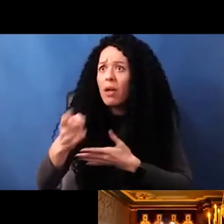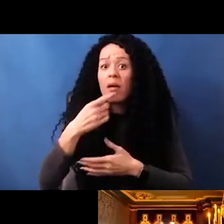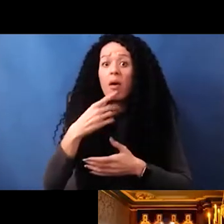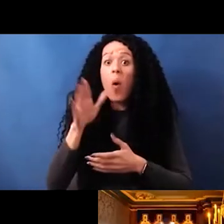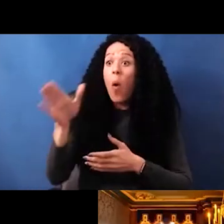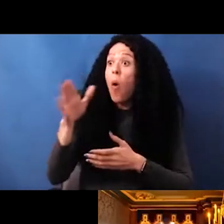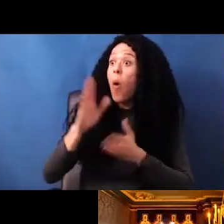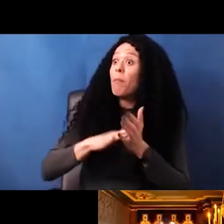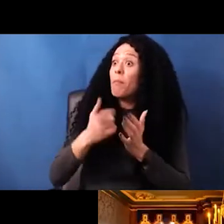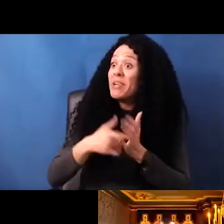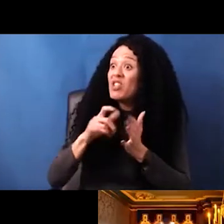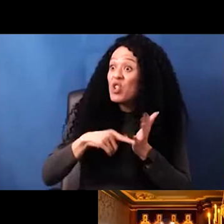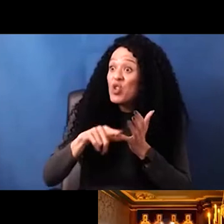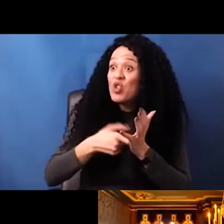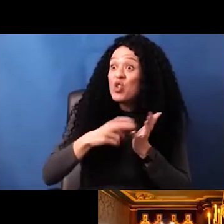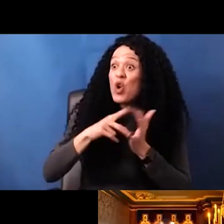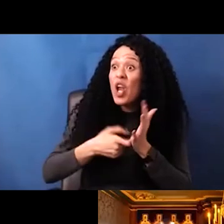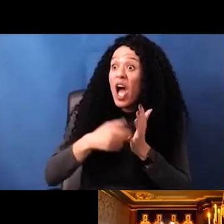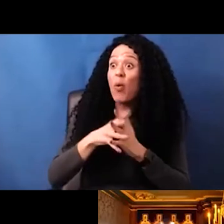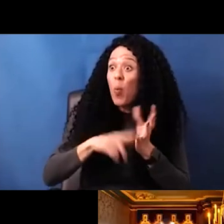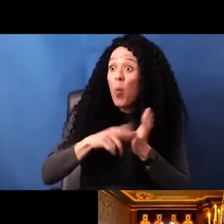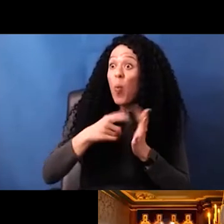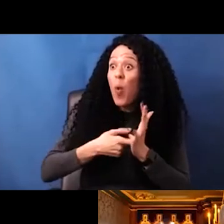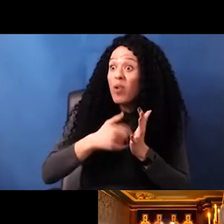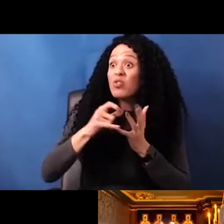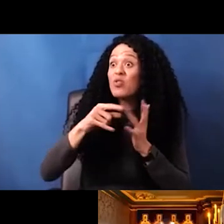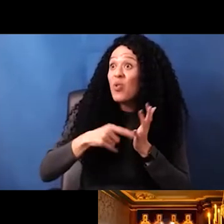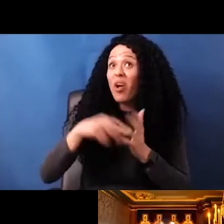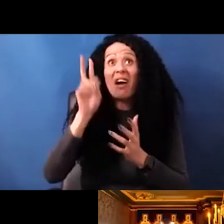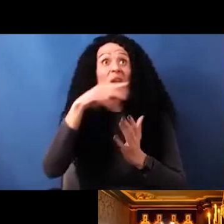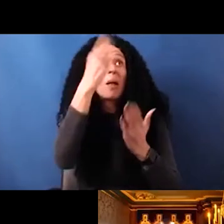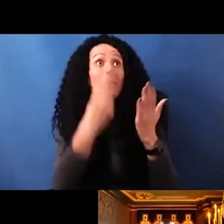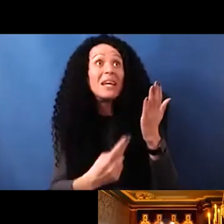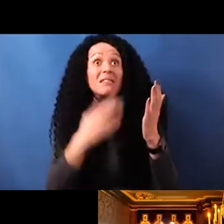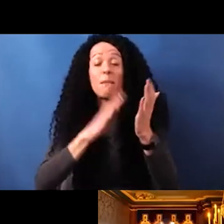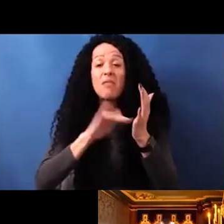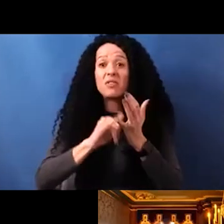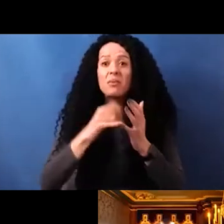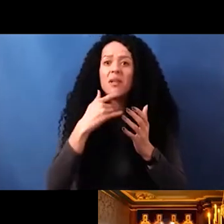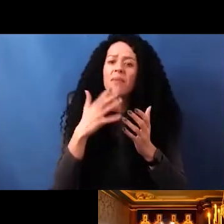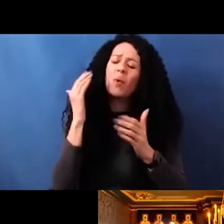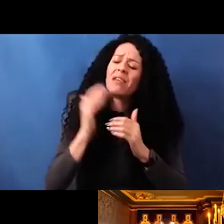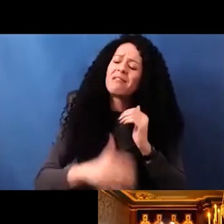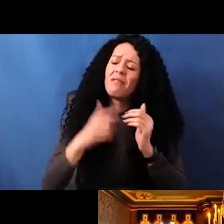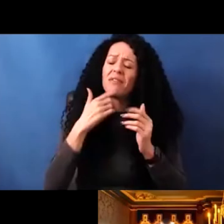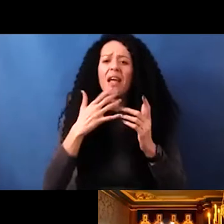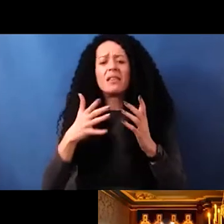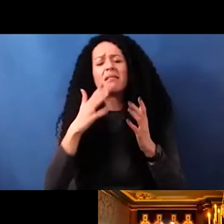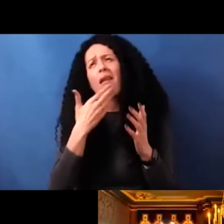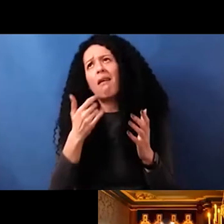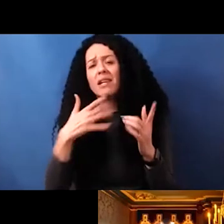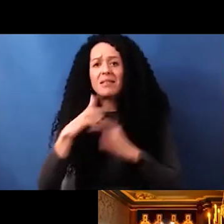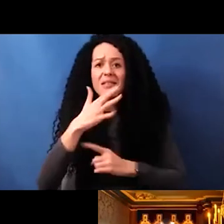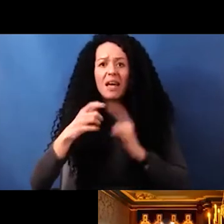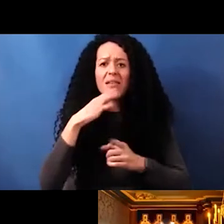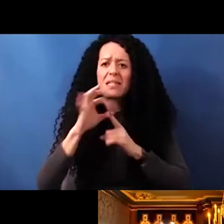Sir Walter Scott are admiring Mrs. Somerville's paintings. Oh, I shall never forget the charm of this little society,